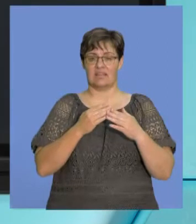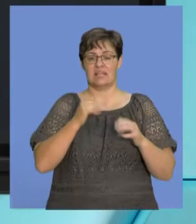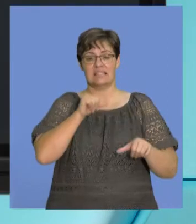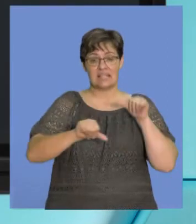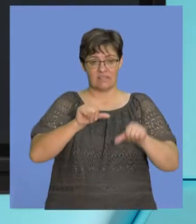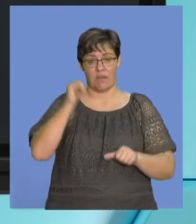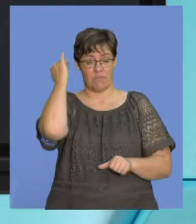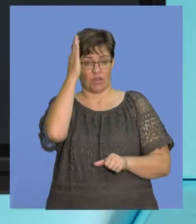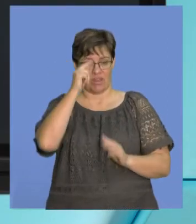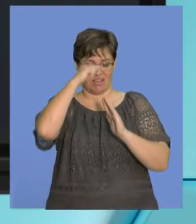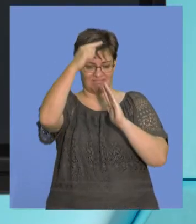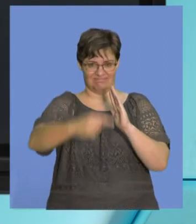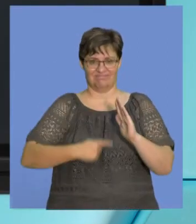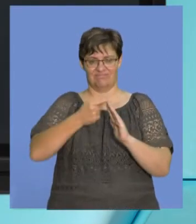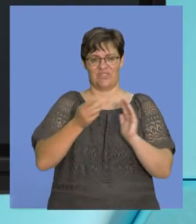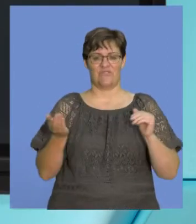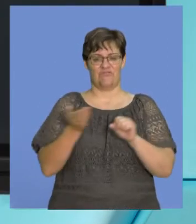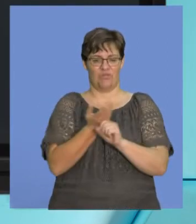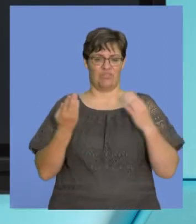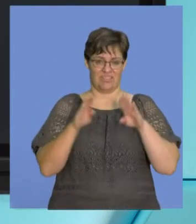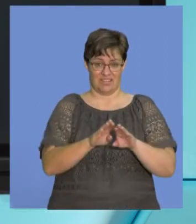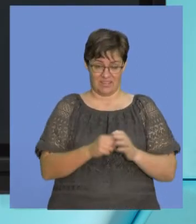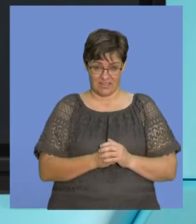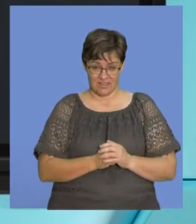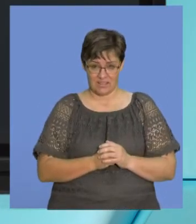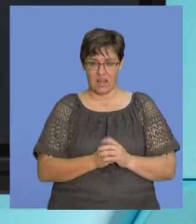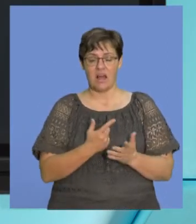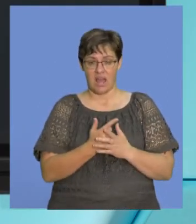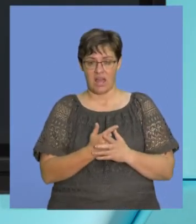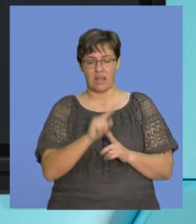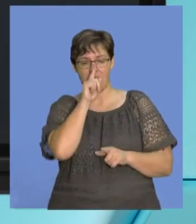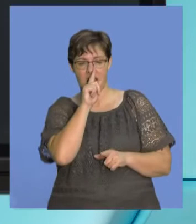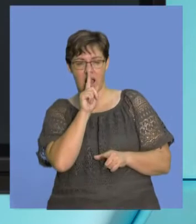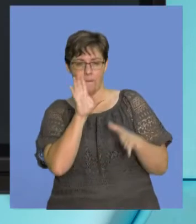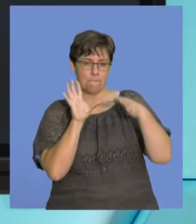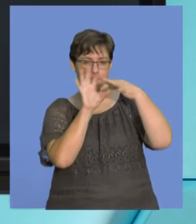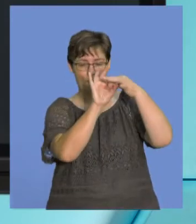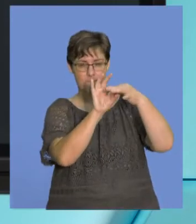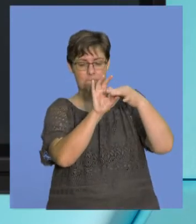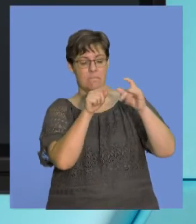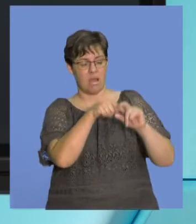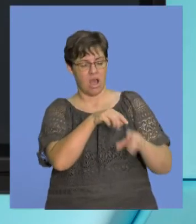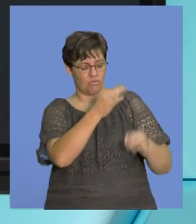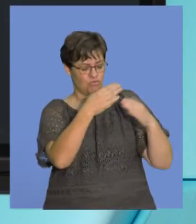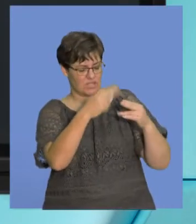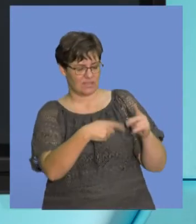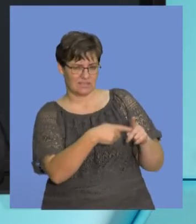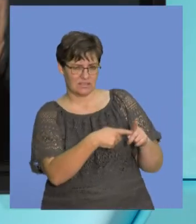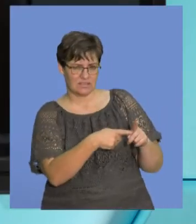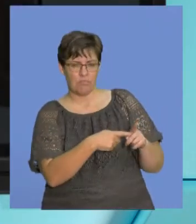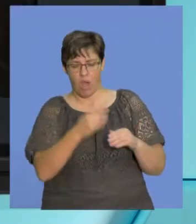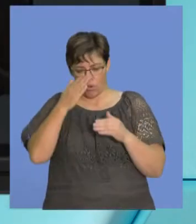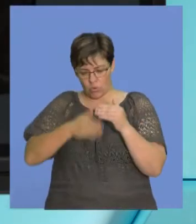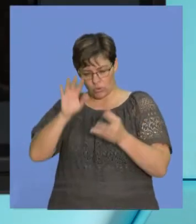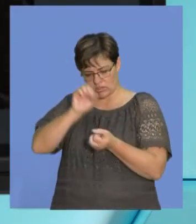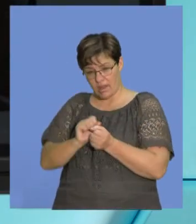scientific methodology. So analyze your results, link that to your conclusion, look at the conclusion whether